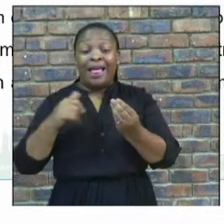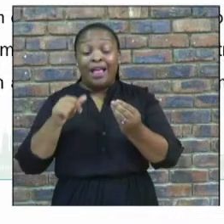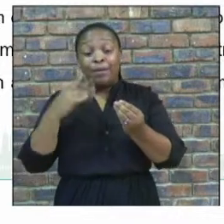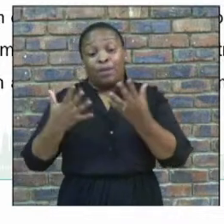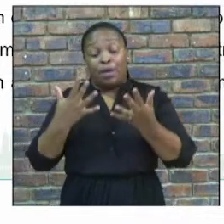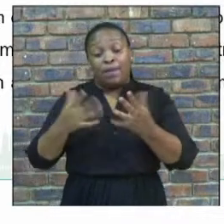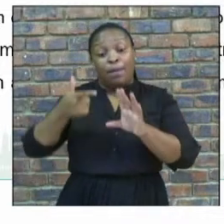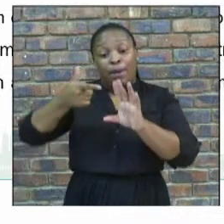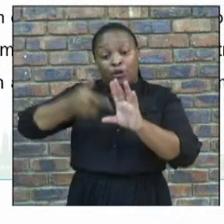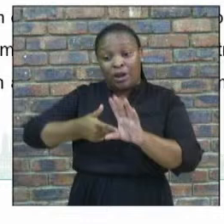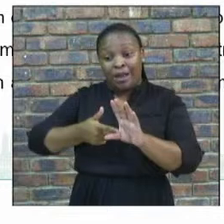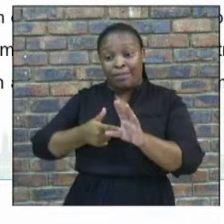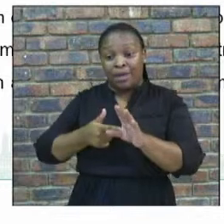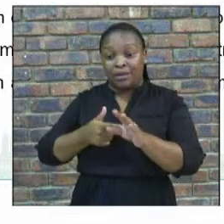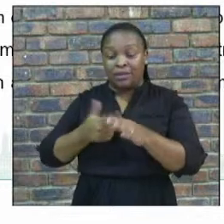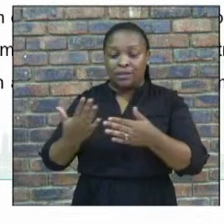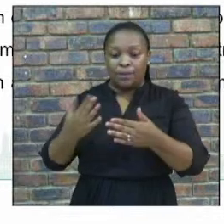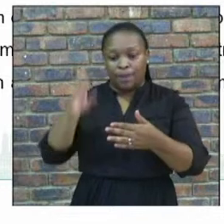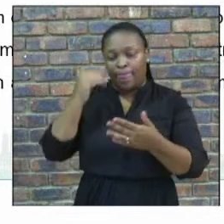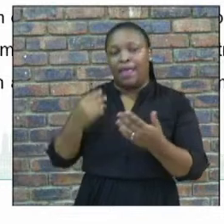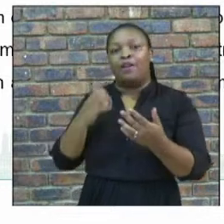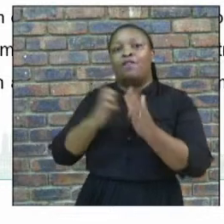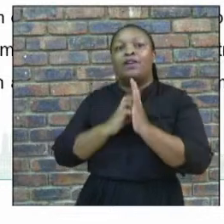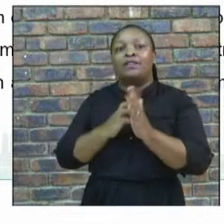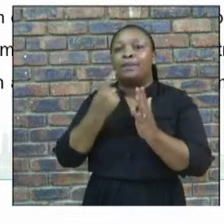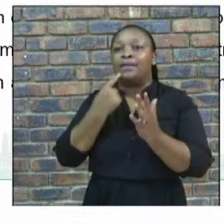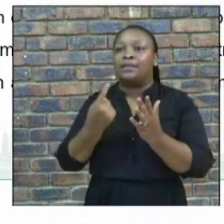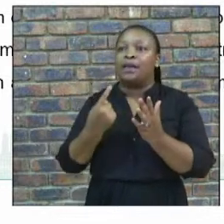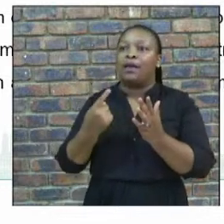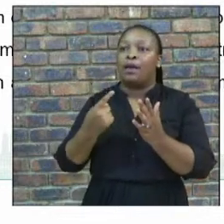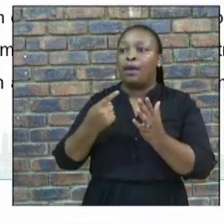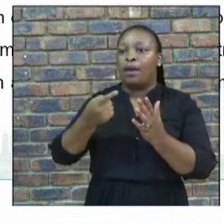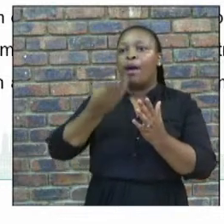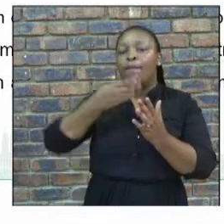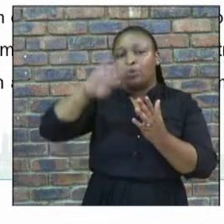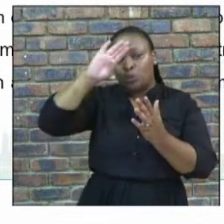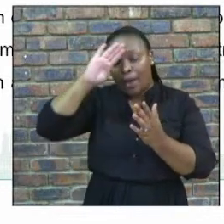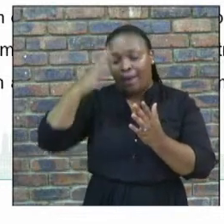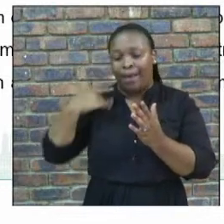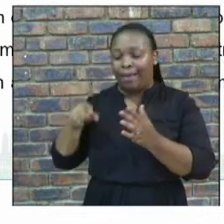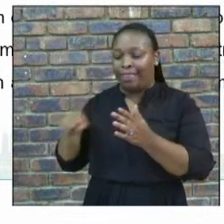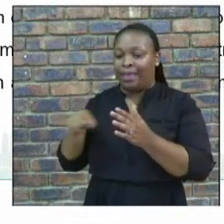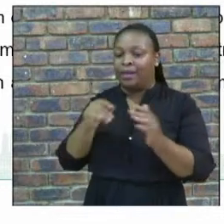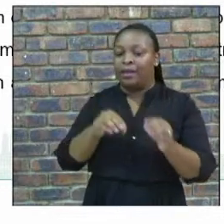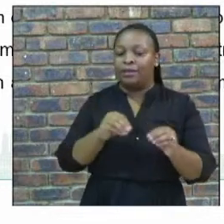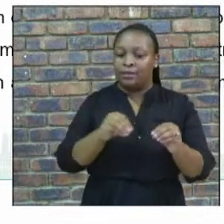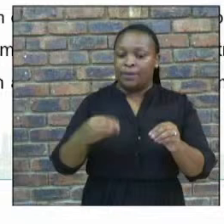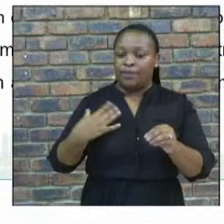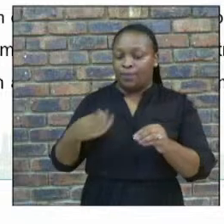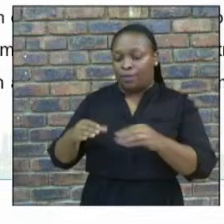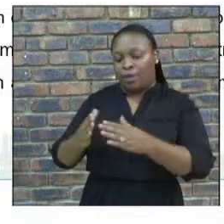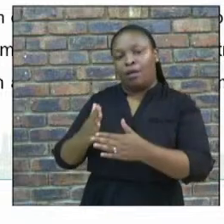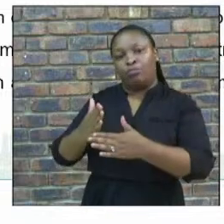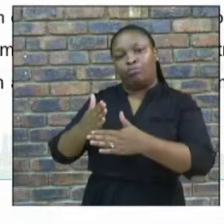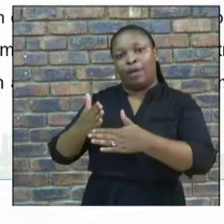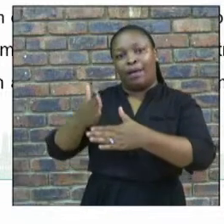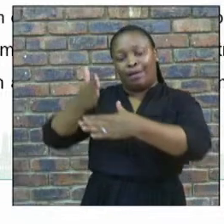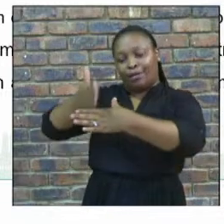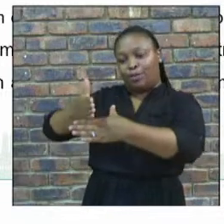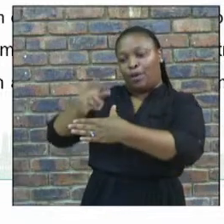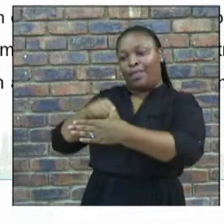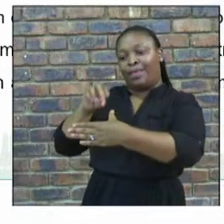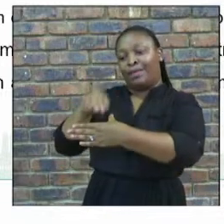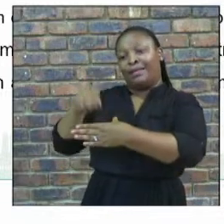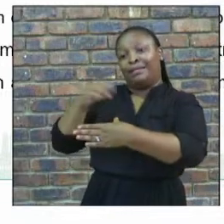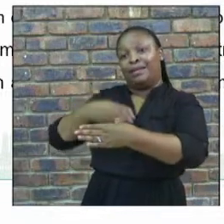say Botswana. What we are saying here, we are saying the state must seek to reach an agreement with that